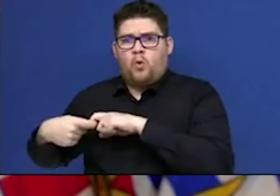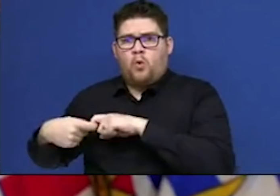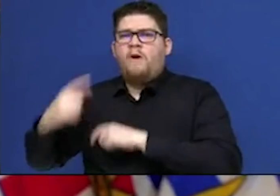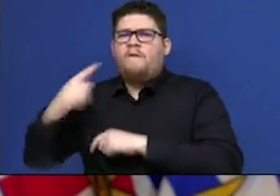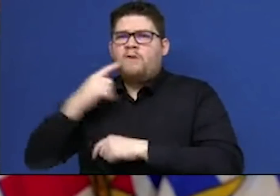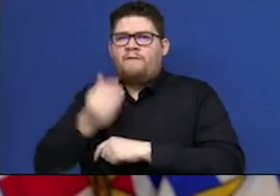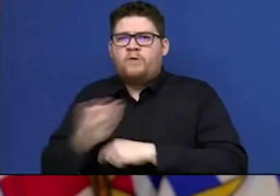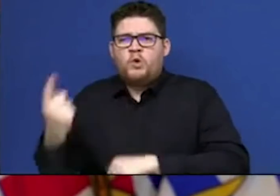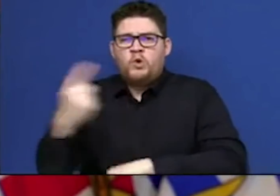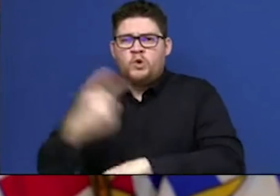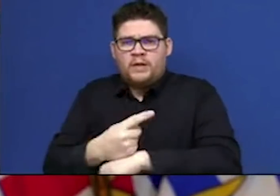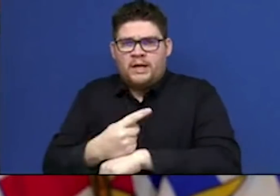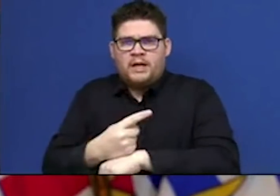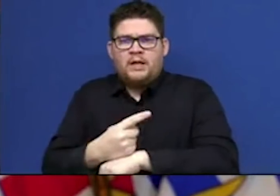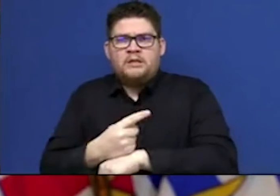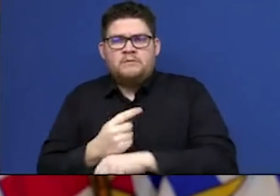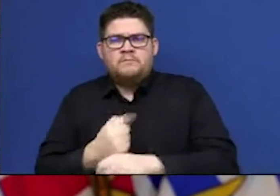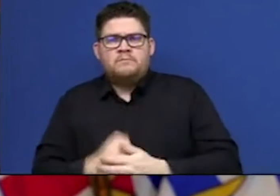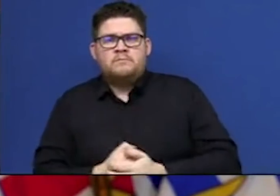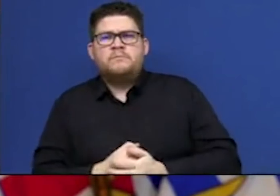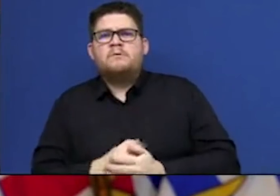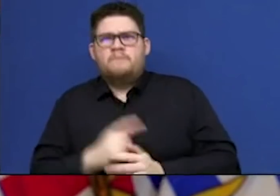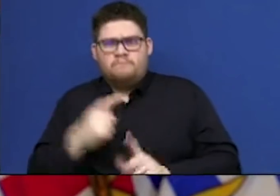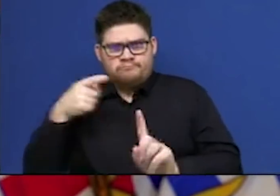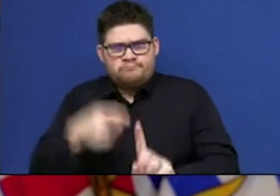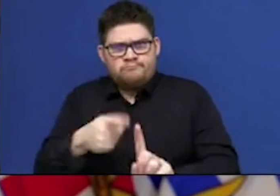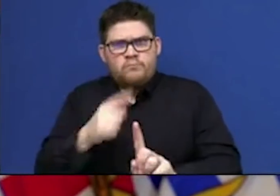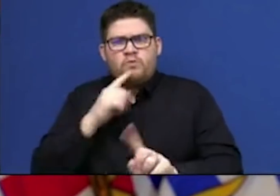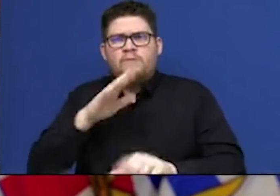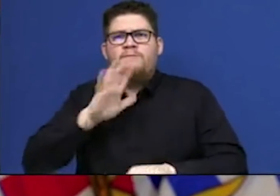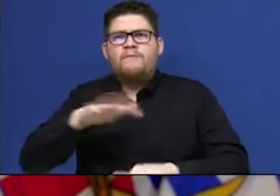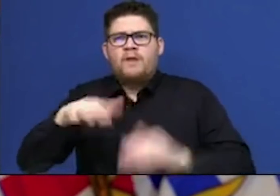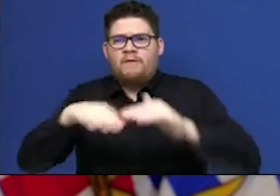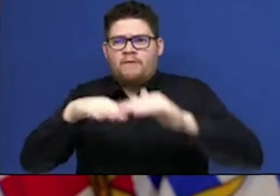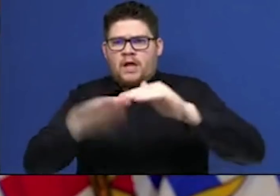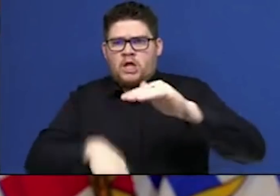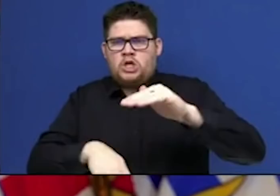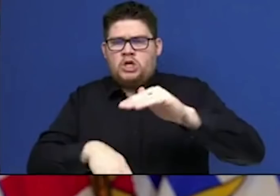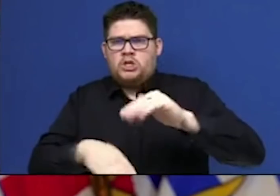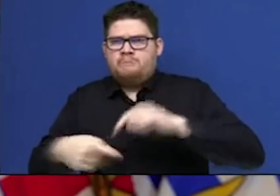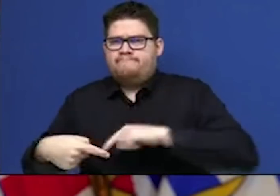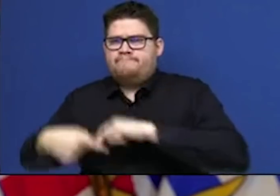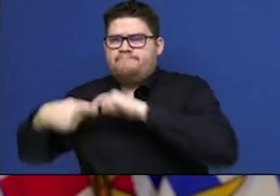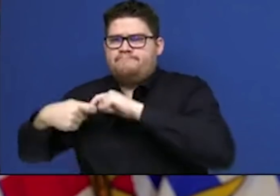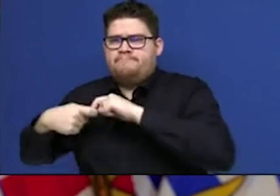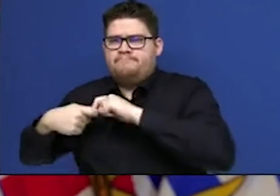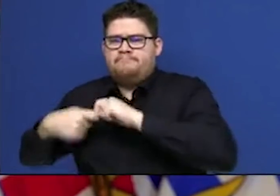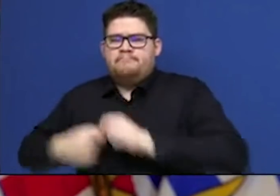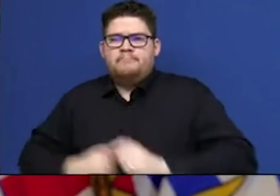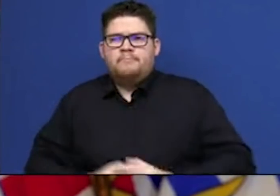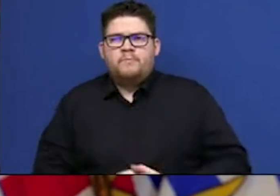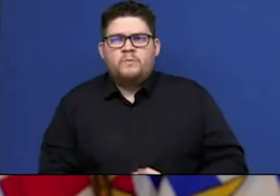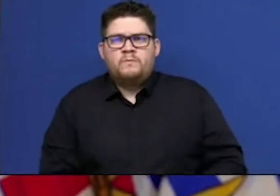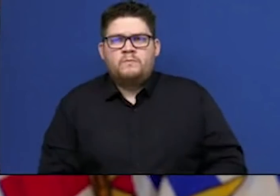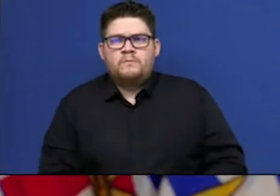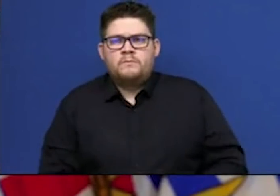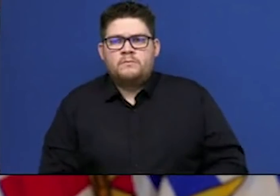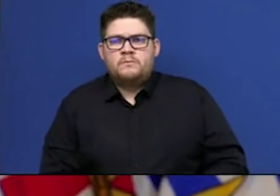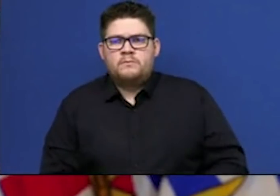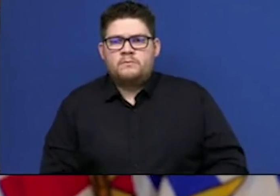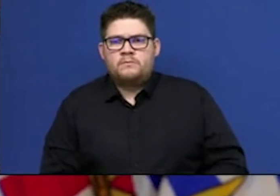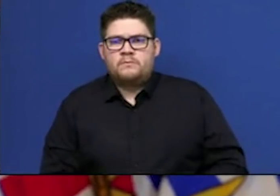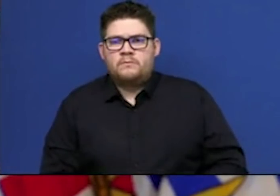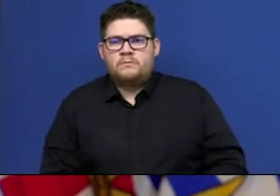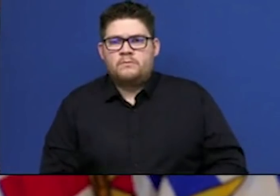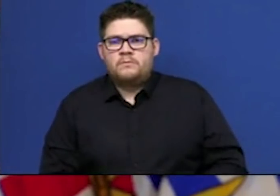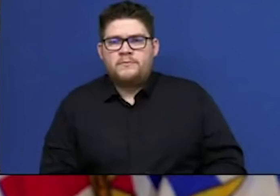So while the COVID-19 virus continues to challenge us, our goal throughout the pandemic has been to find here